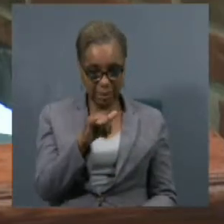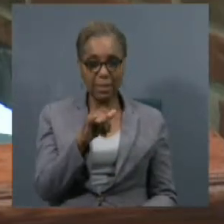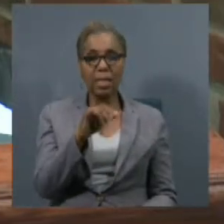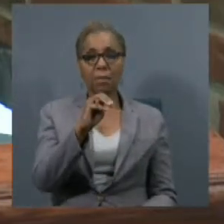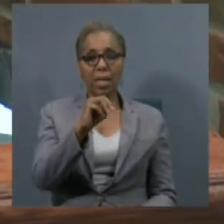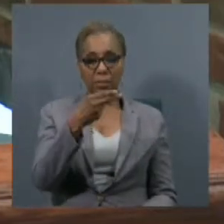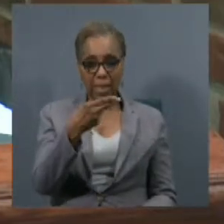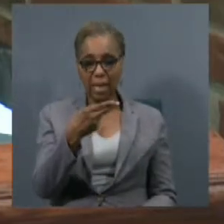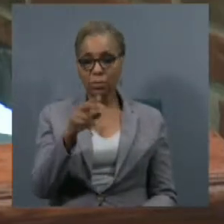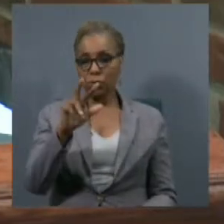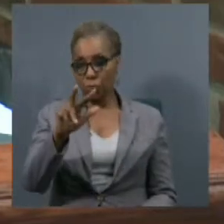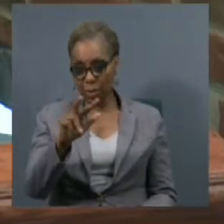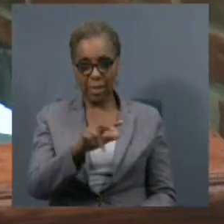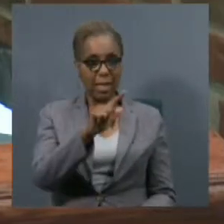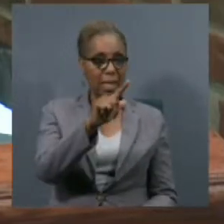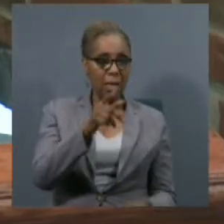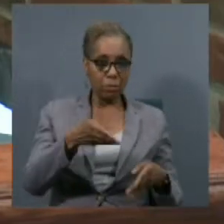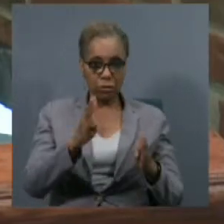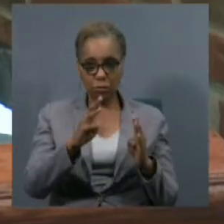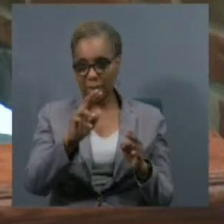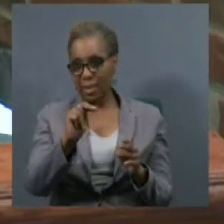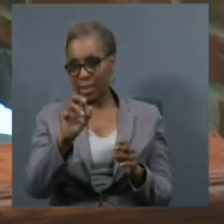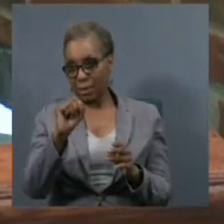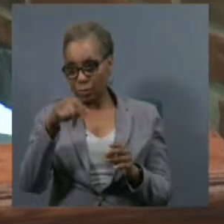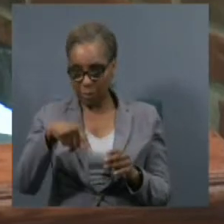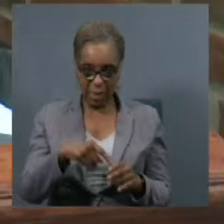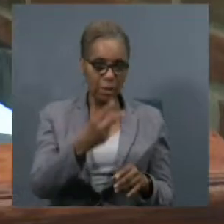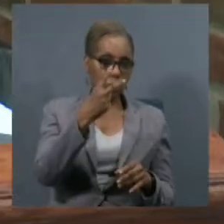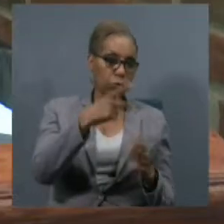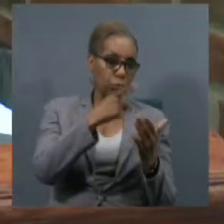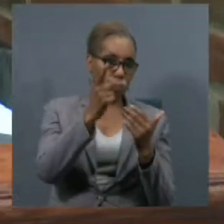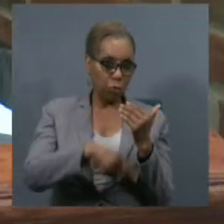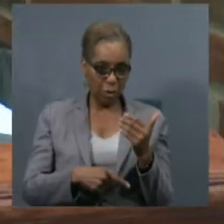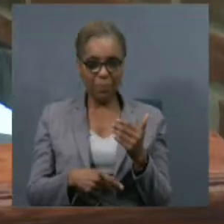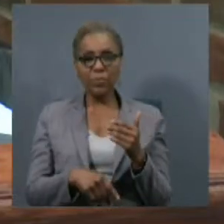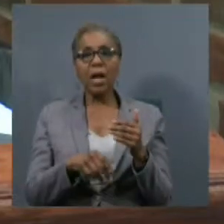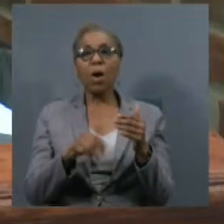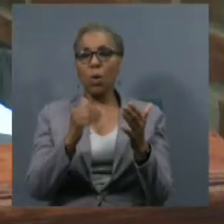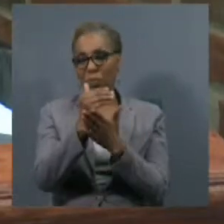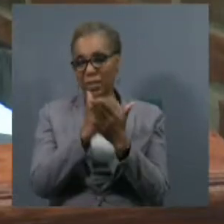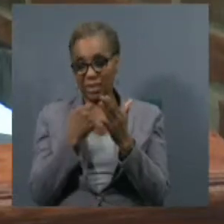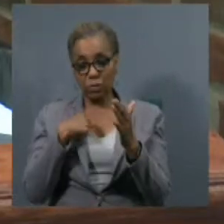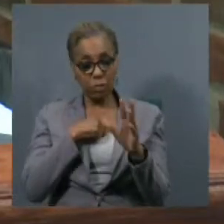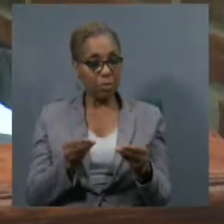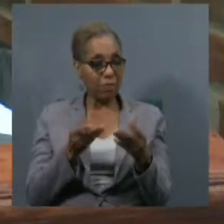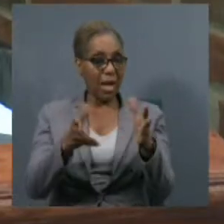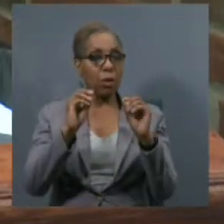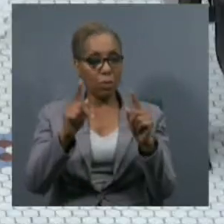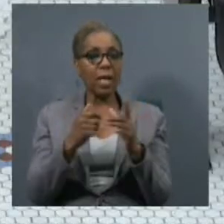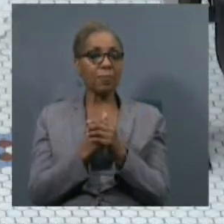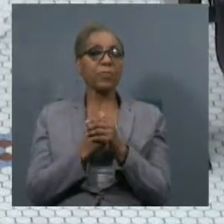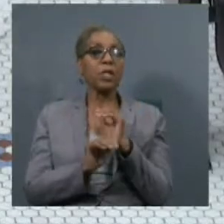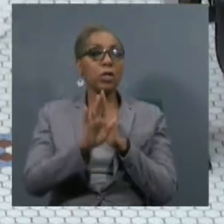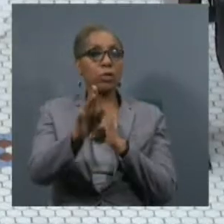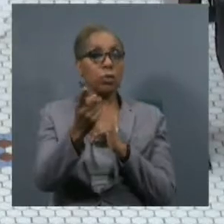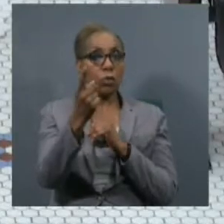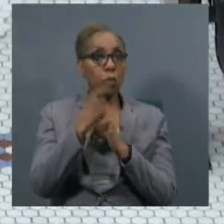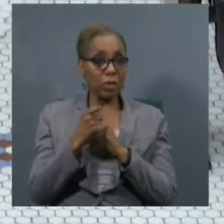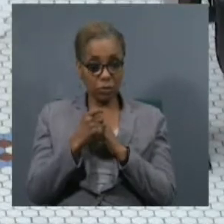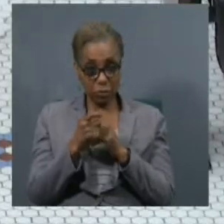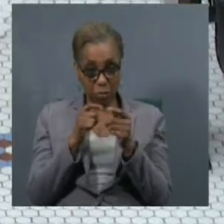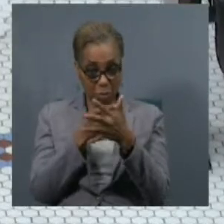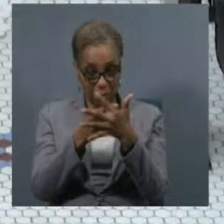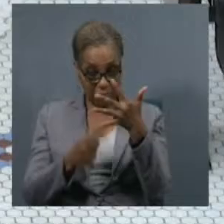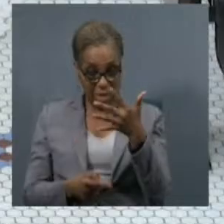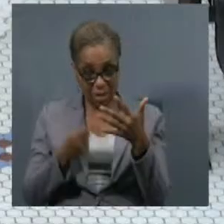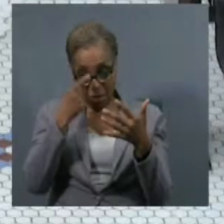Heights 3, Elm Street, NSP 2 program units 25. Okay, the list that we provided. Your question is, are they for